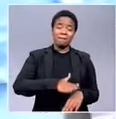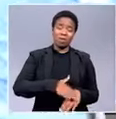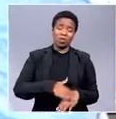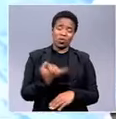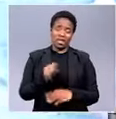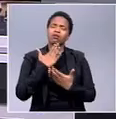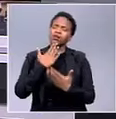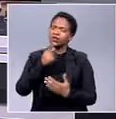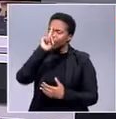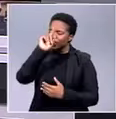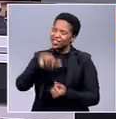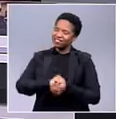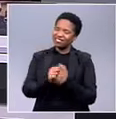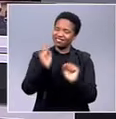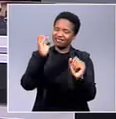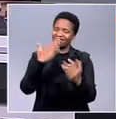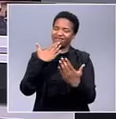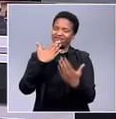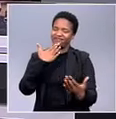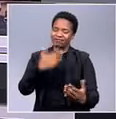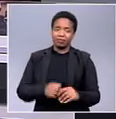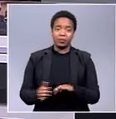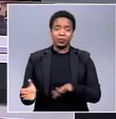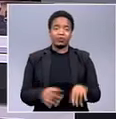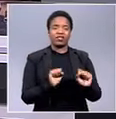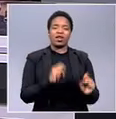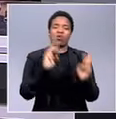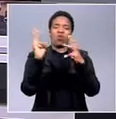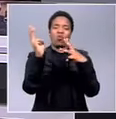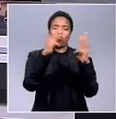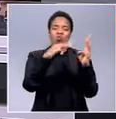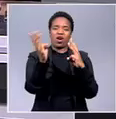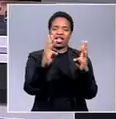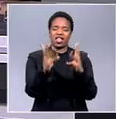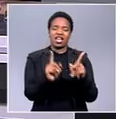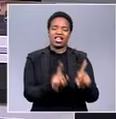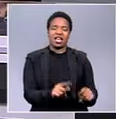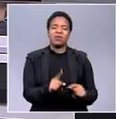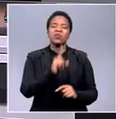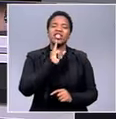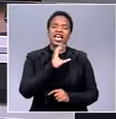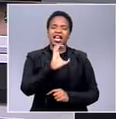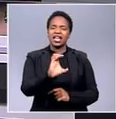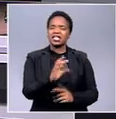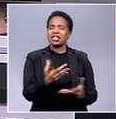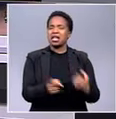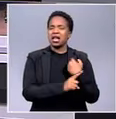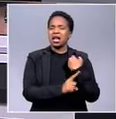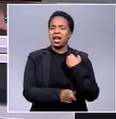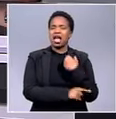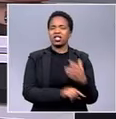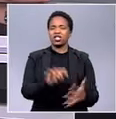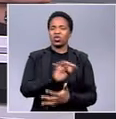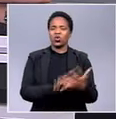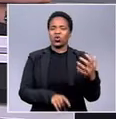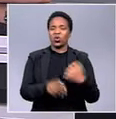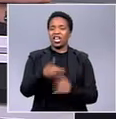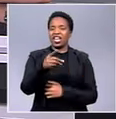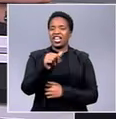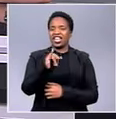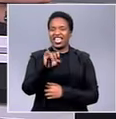remain missing. Still ahead, we'll get all your weather with Candace and then the latest from Daisy. Yes, she's